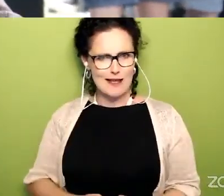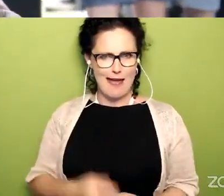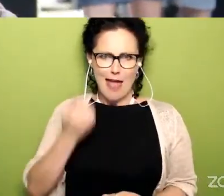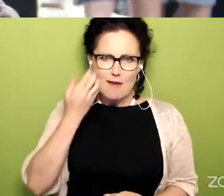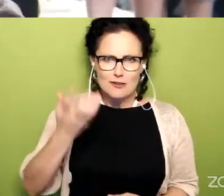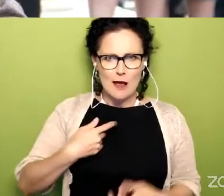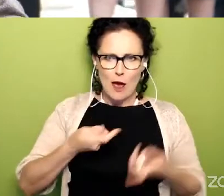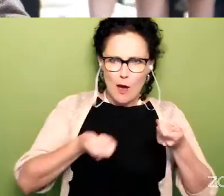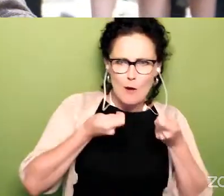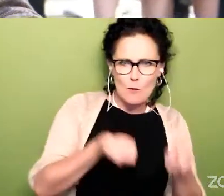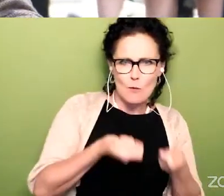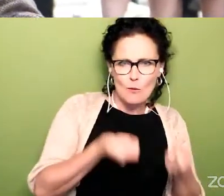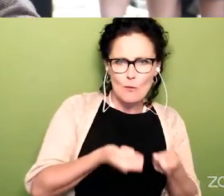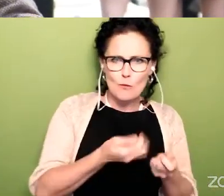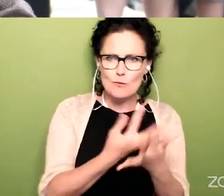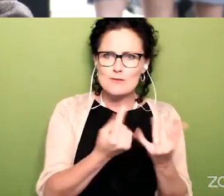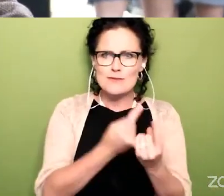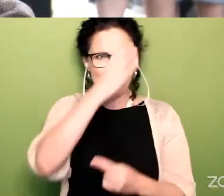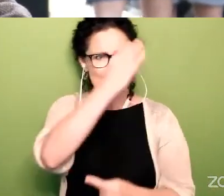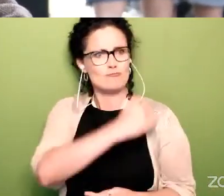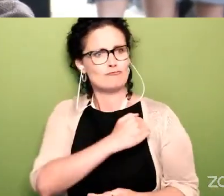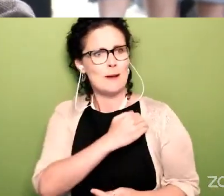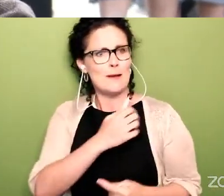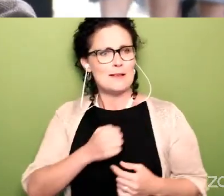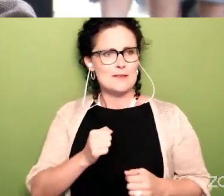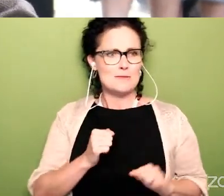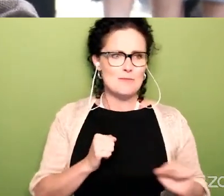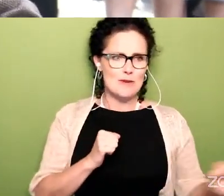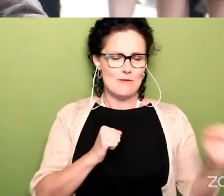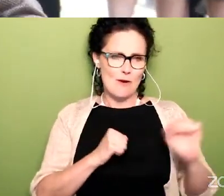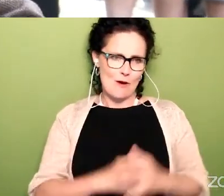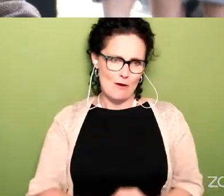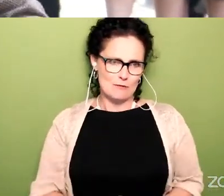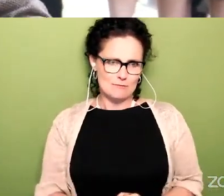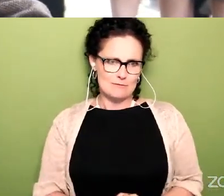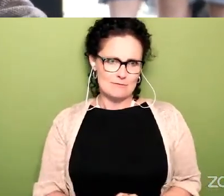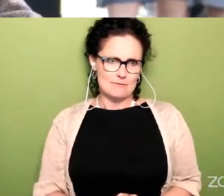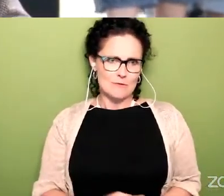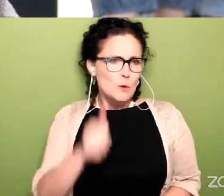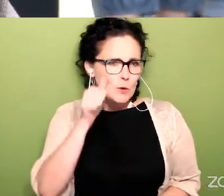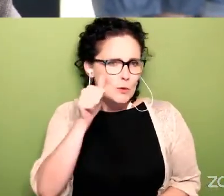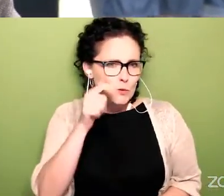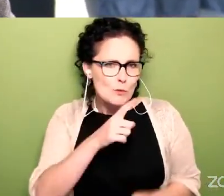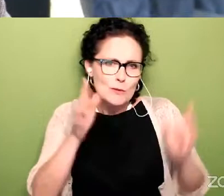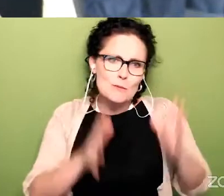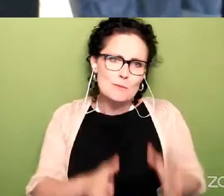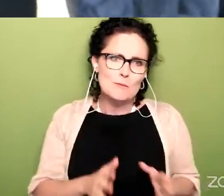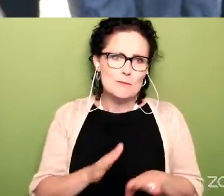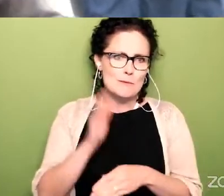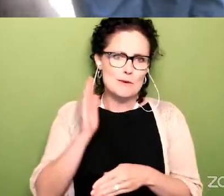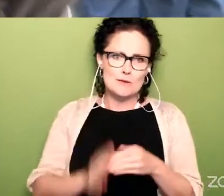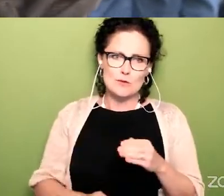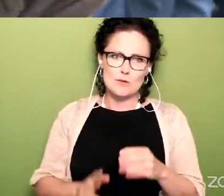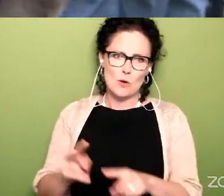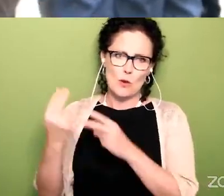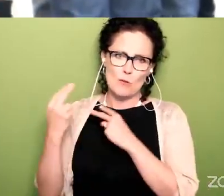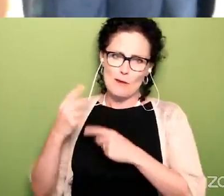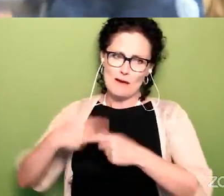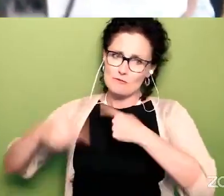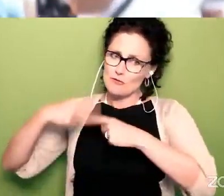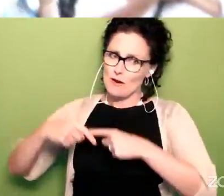lights from the stars themselves. The only person who can make flowers smell sweet. And ghee glisten like honey. I promise